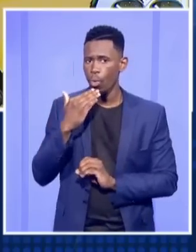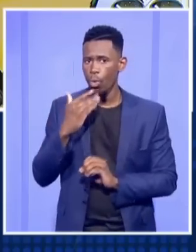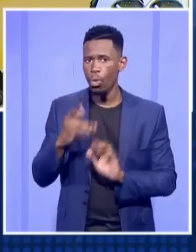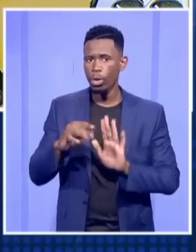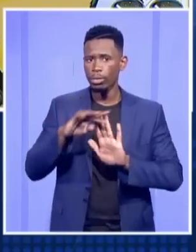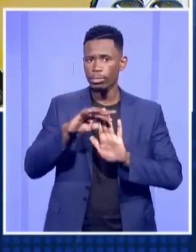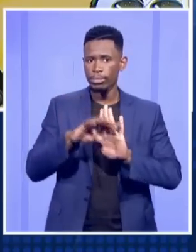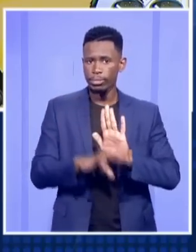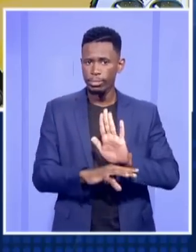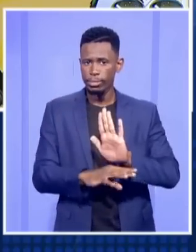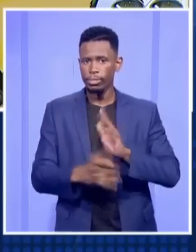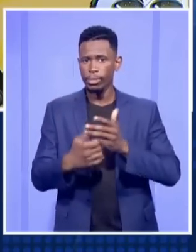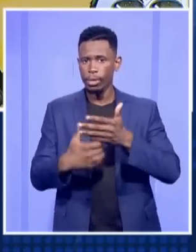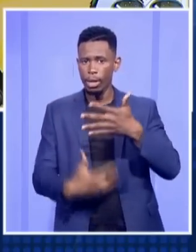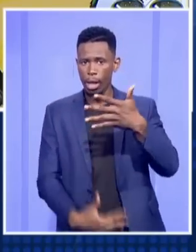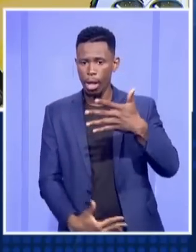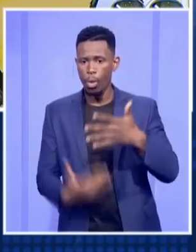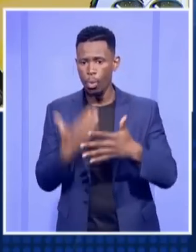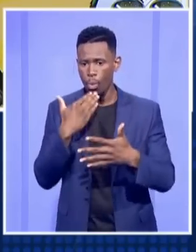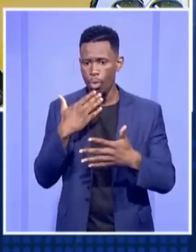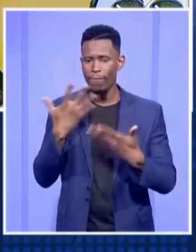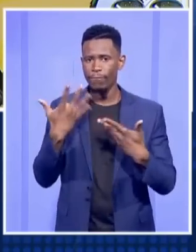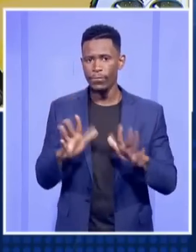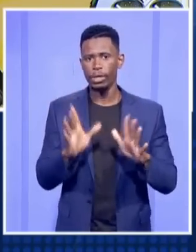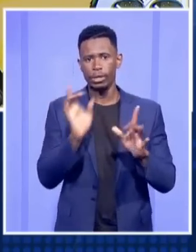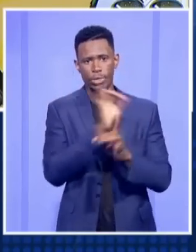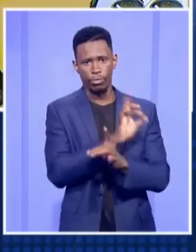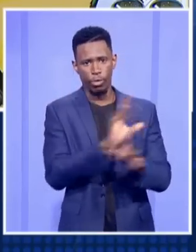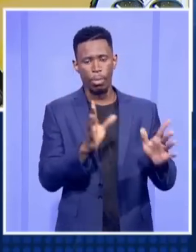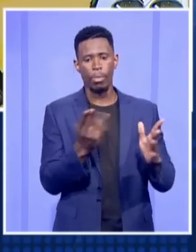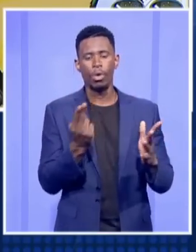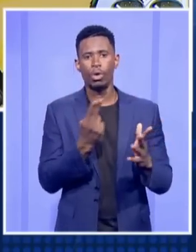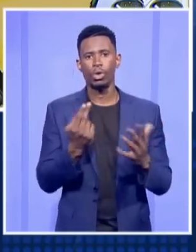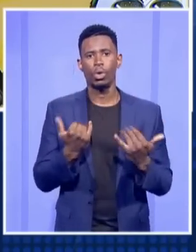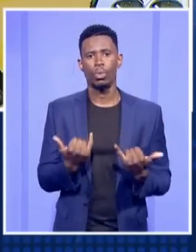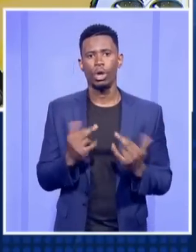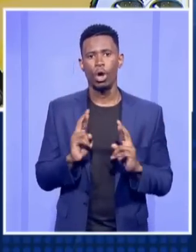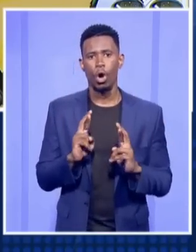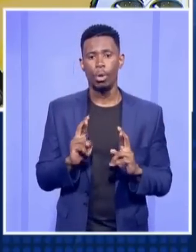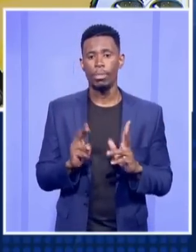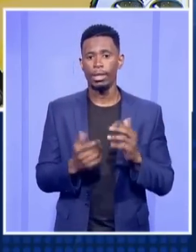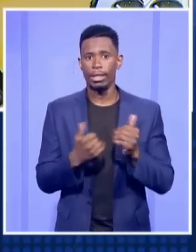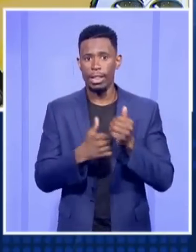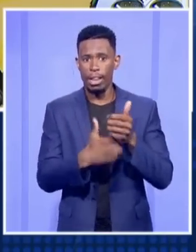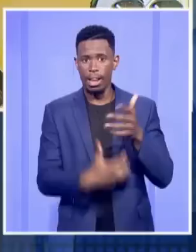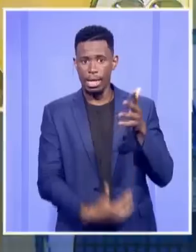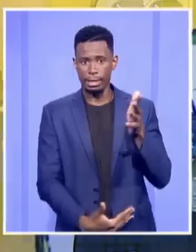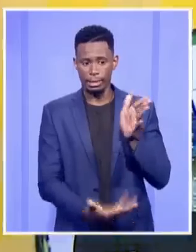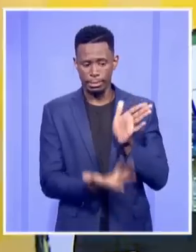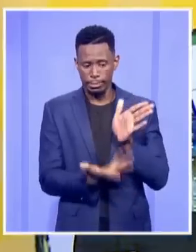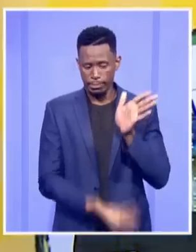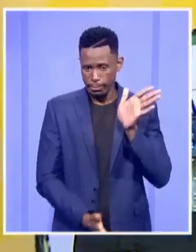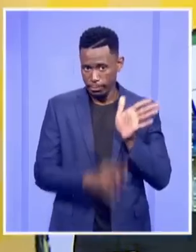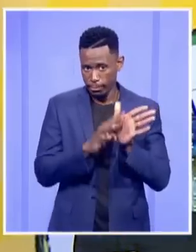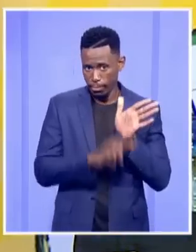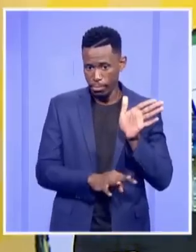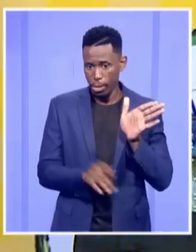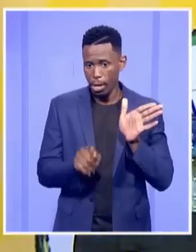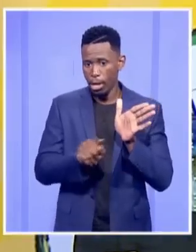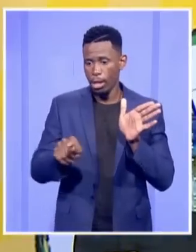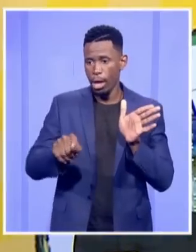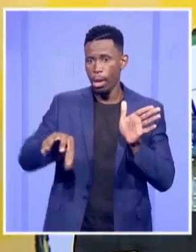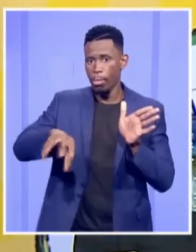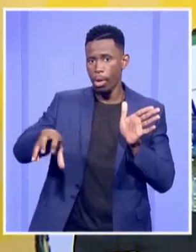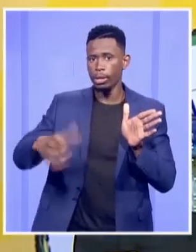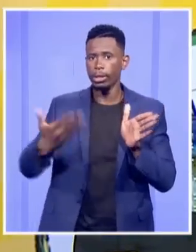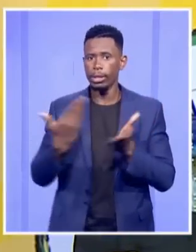additionals, and we're expecting that our branches will have a fair opportunity to choose from those. If some of those comrades